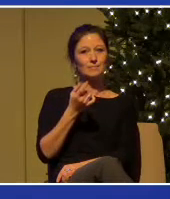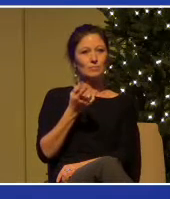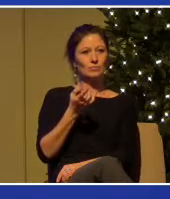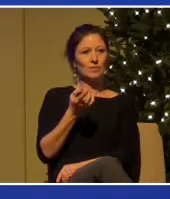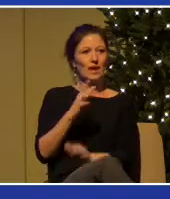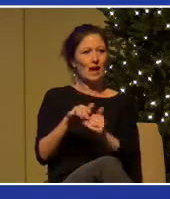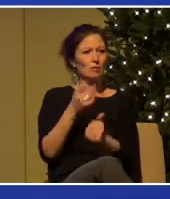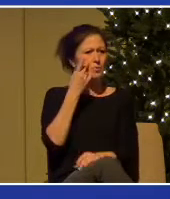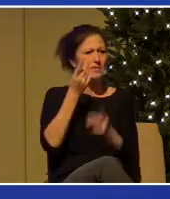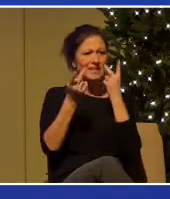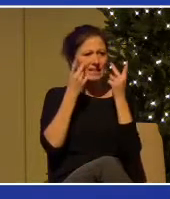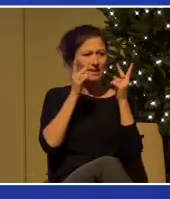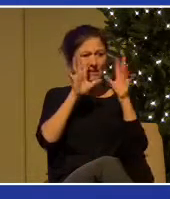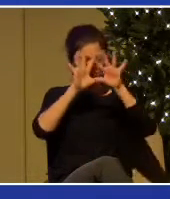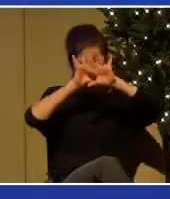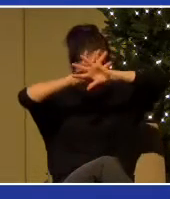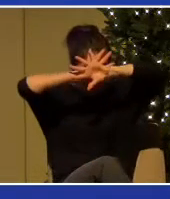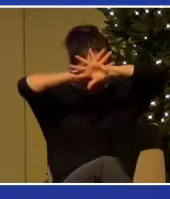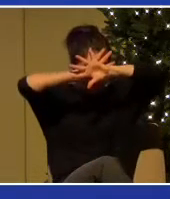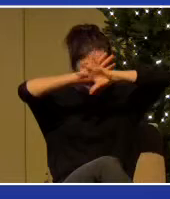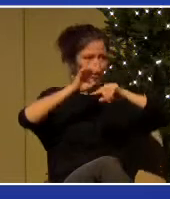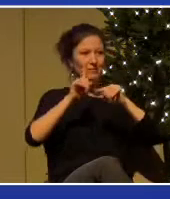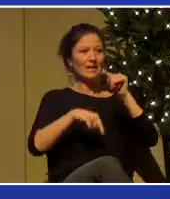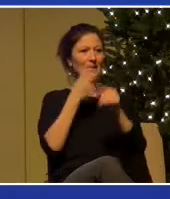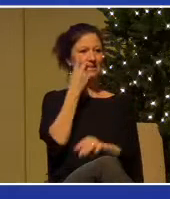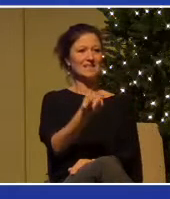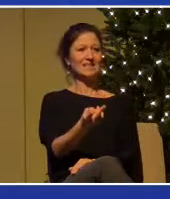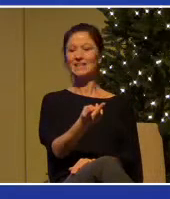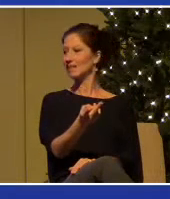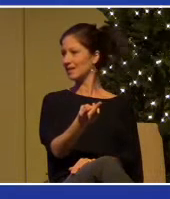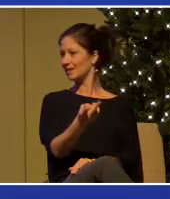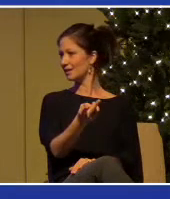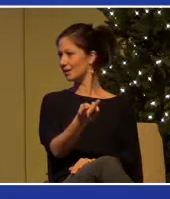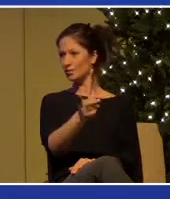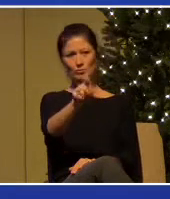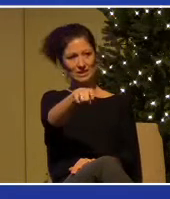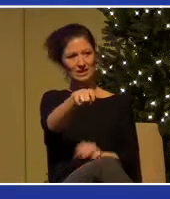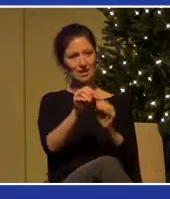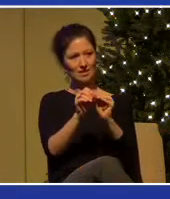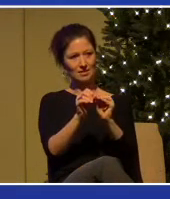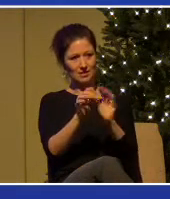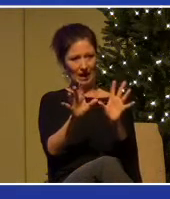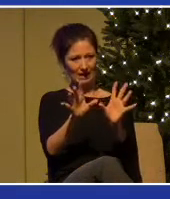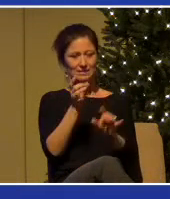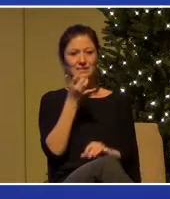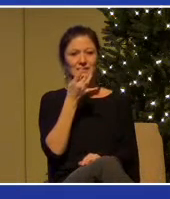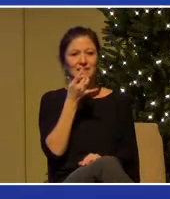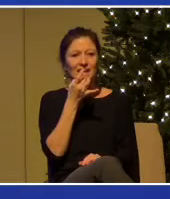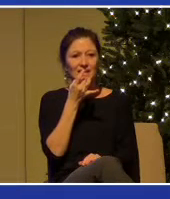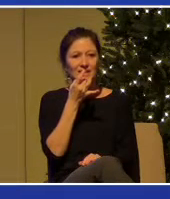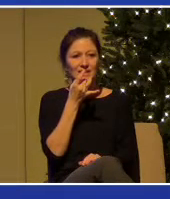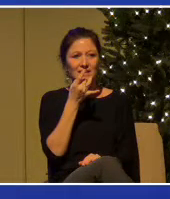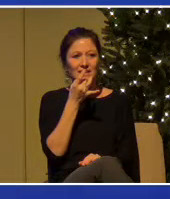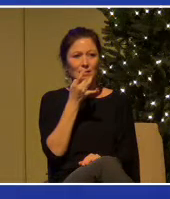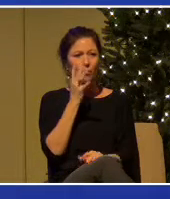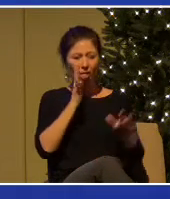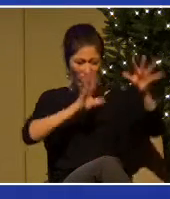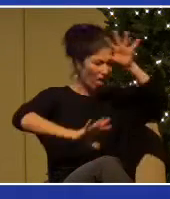see. Without it, you cannot see. Without light, we will be